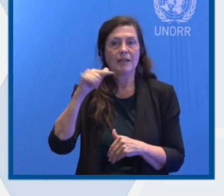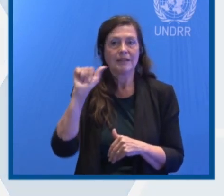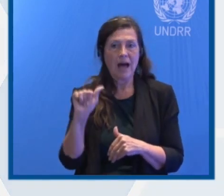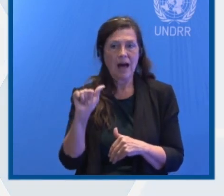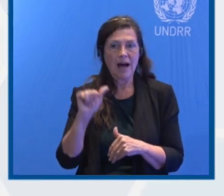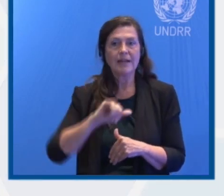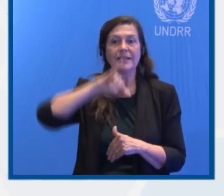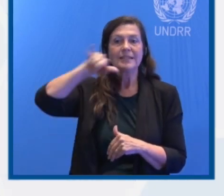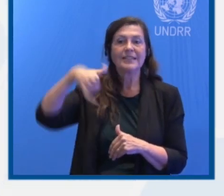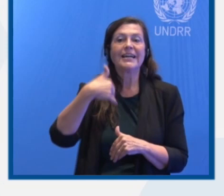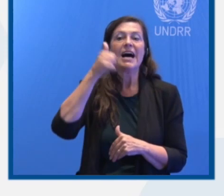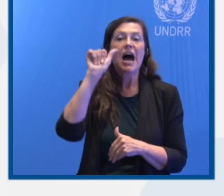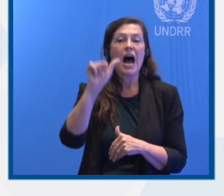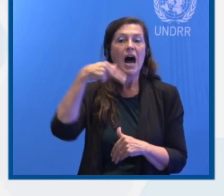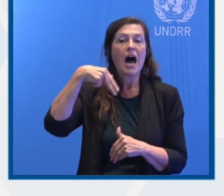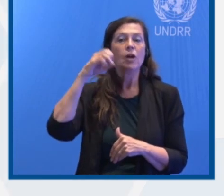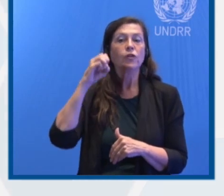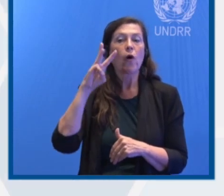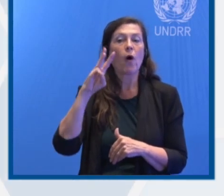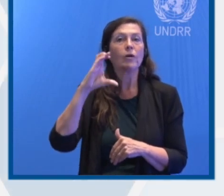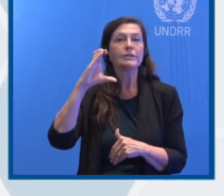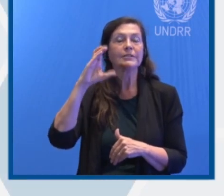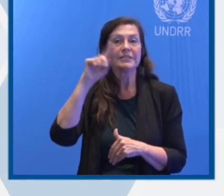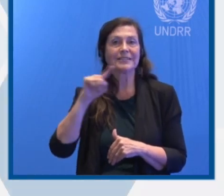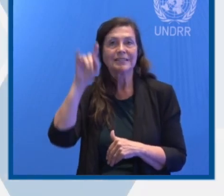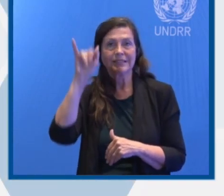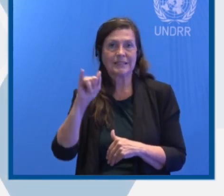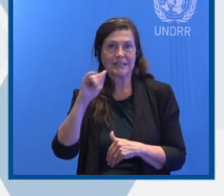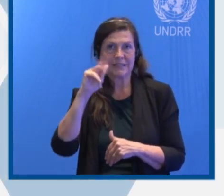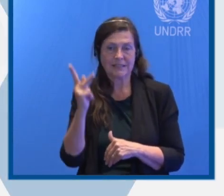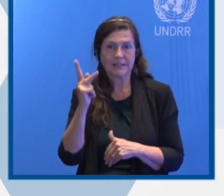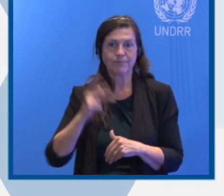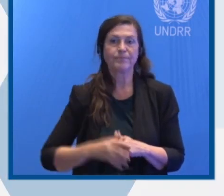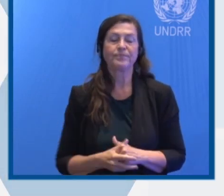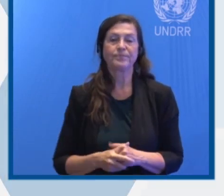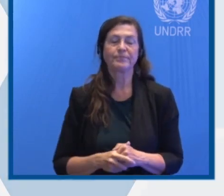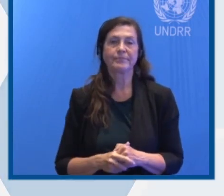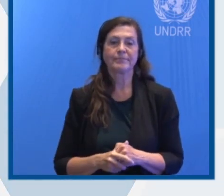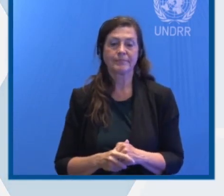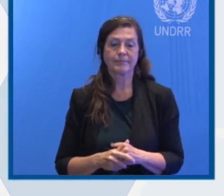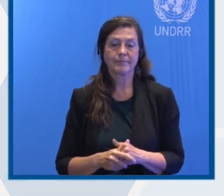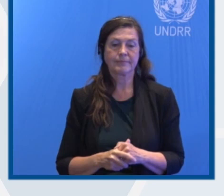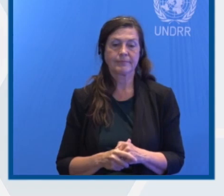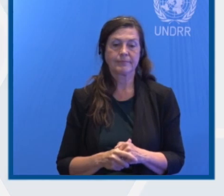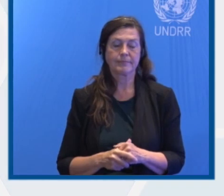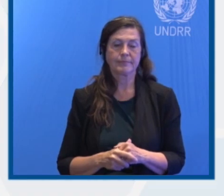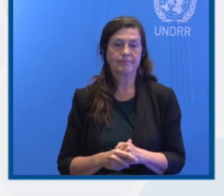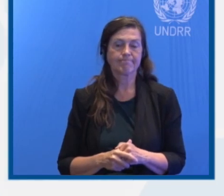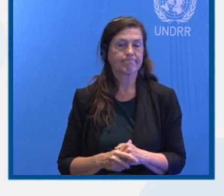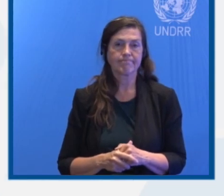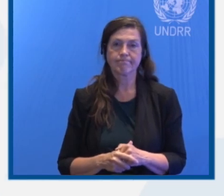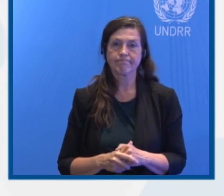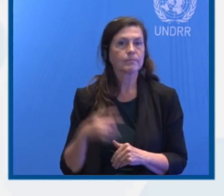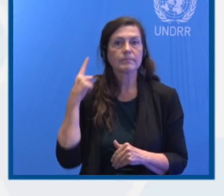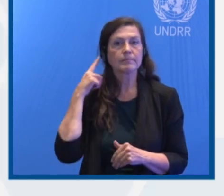Poland? Your perspective. Okay, thank you very much. My name is Beata Janowczyk from